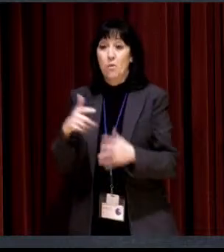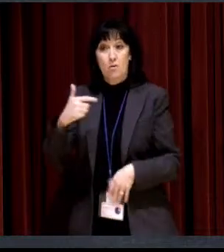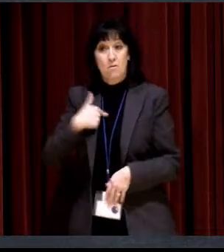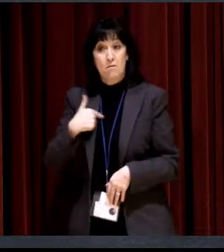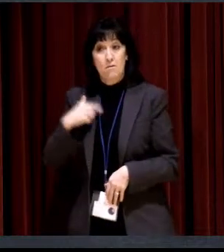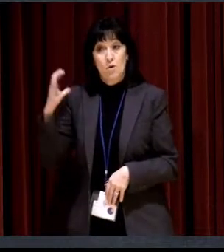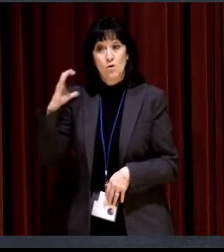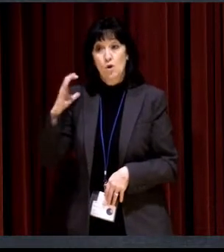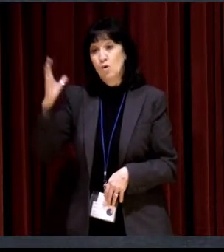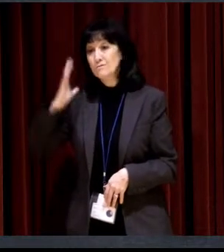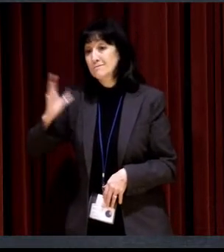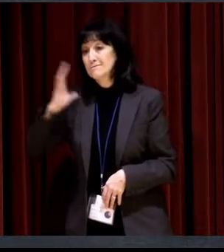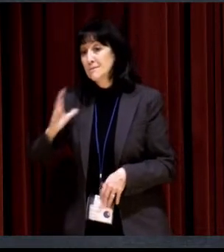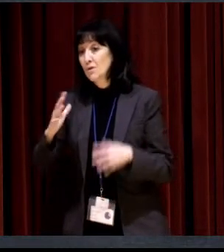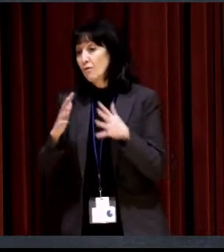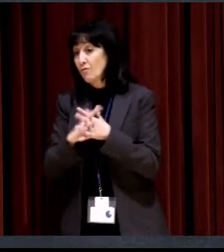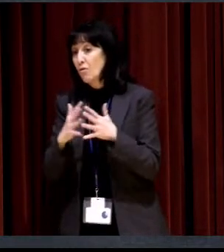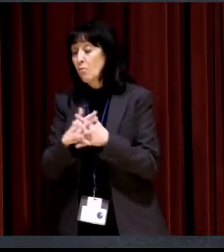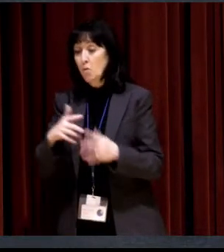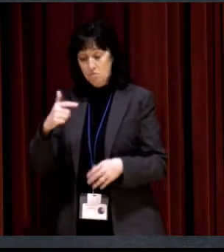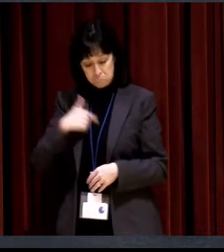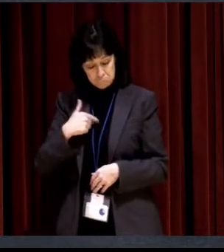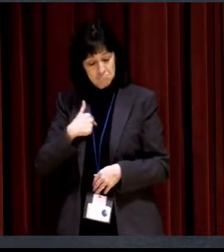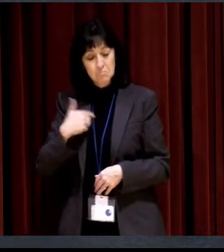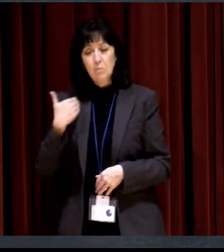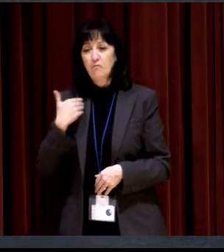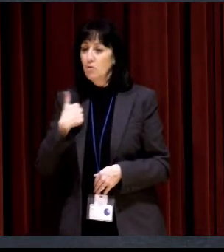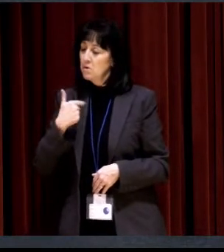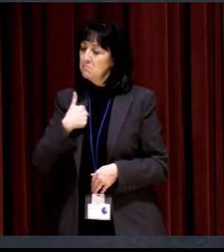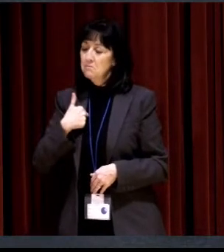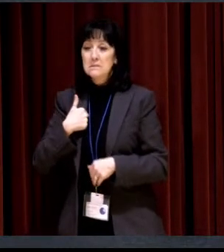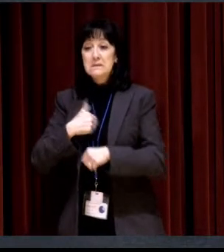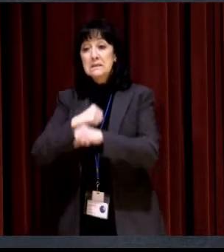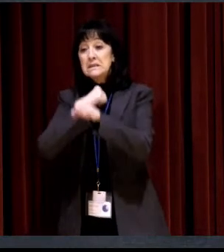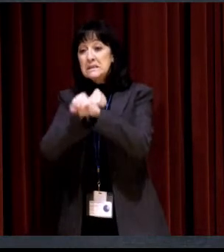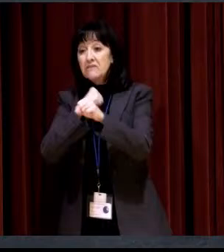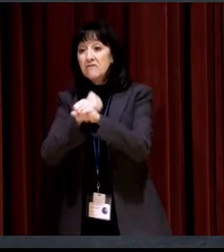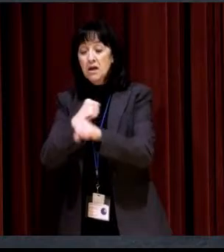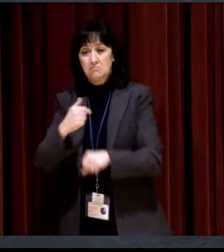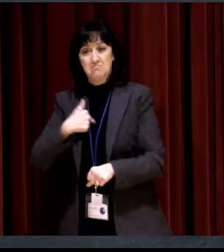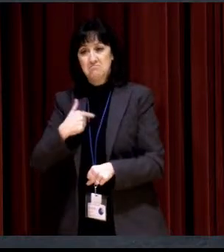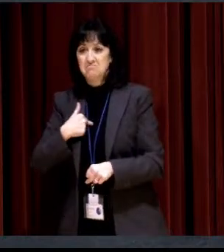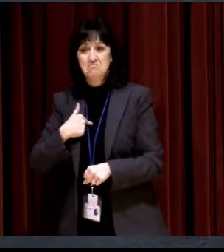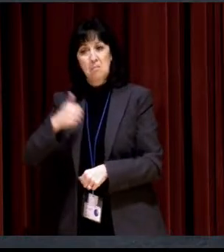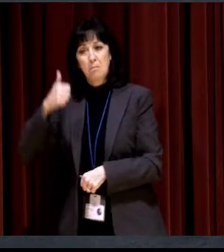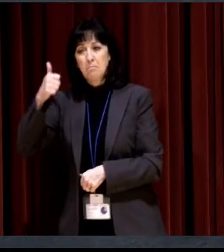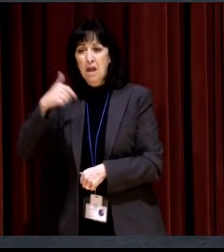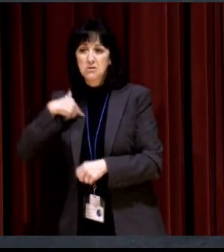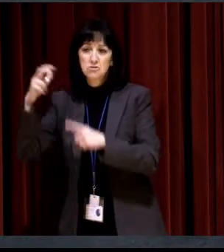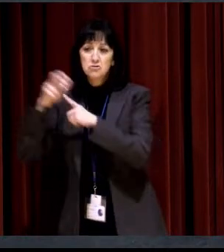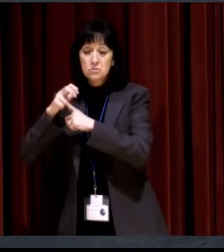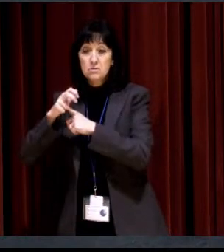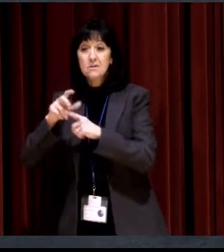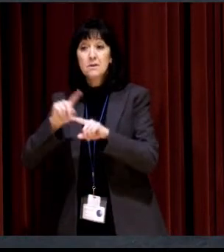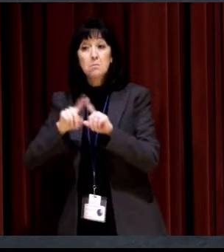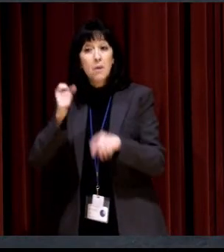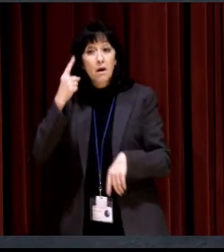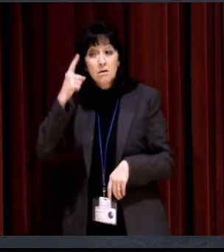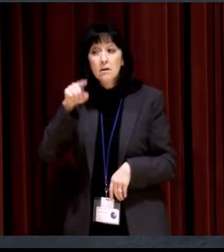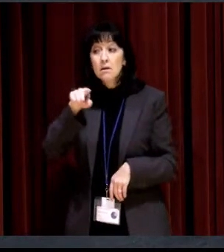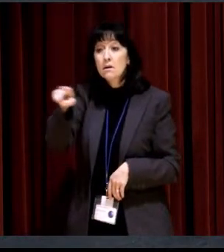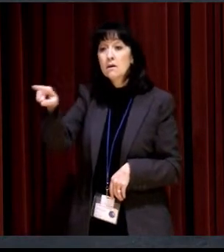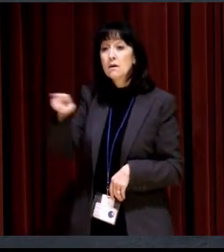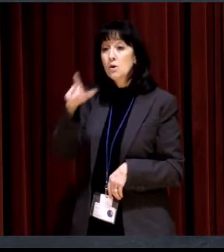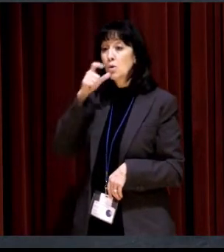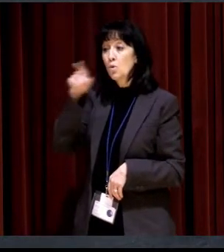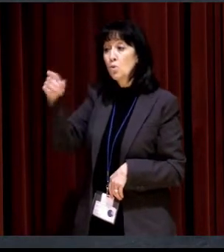best defensive back coach in the state of Delaware. Maybe I was egocentric, I don't know. But I listened to my coaches who said that drills are